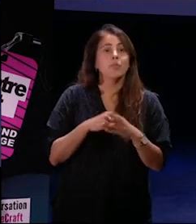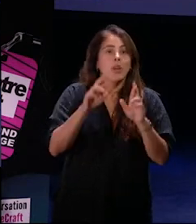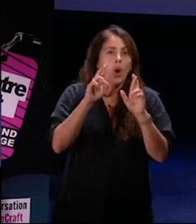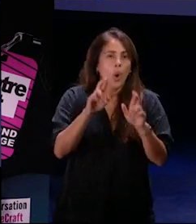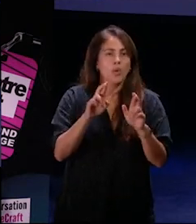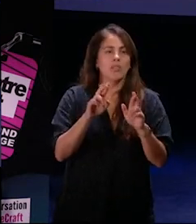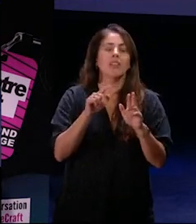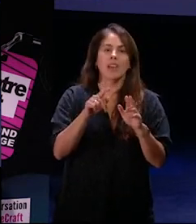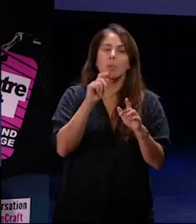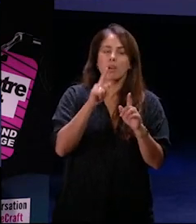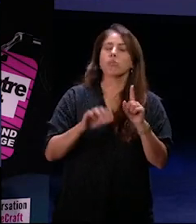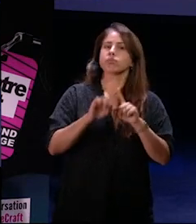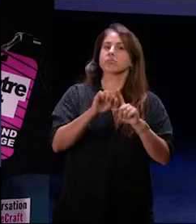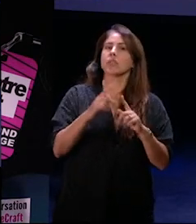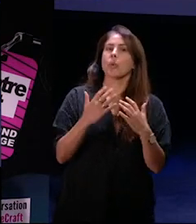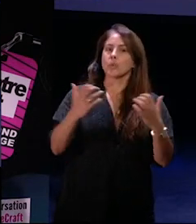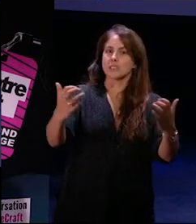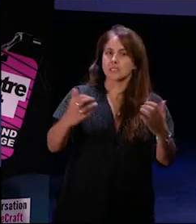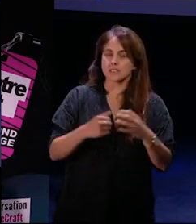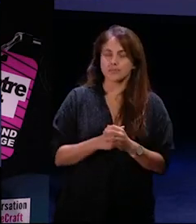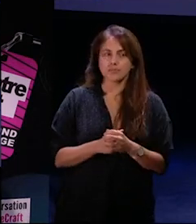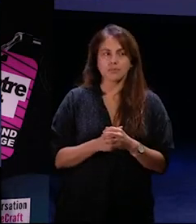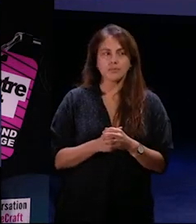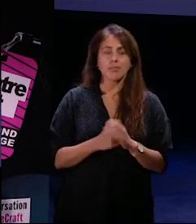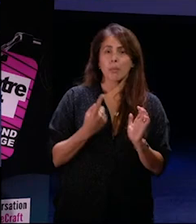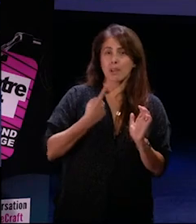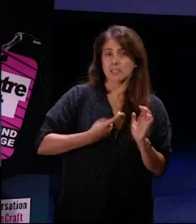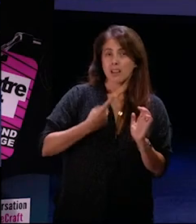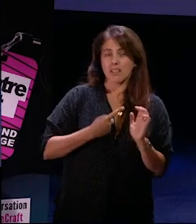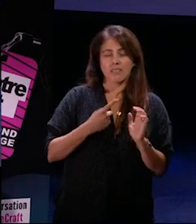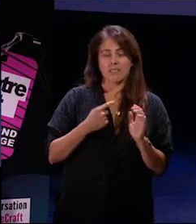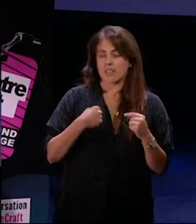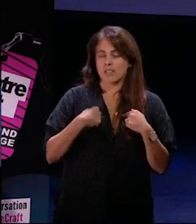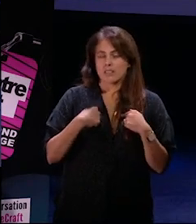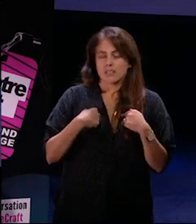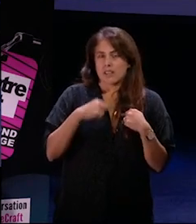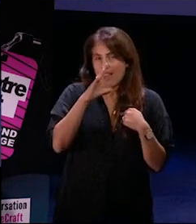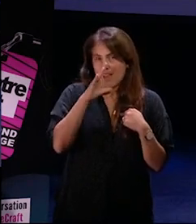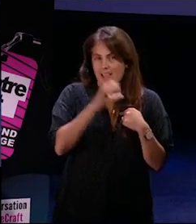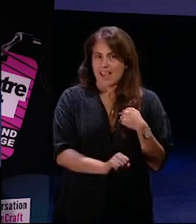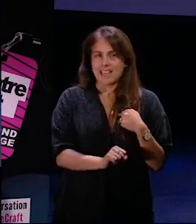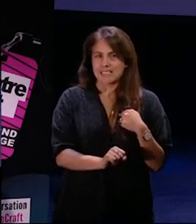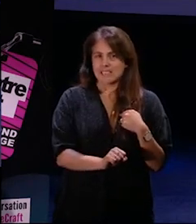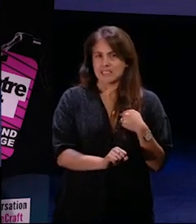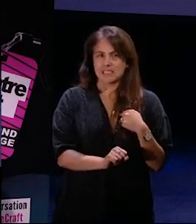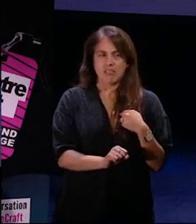that resonates with the audience. But I have always hated being boxed